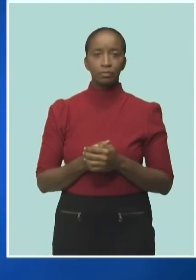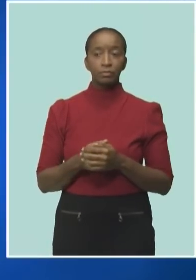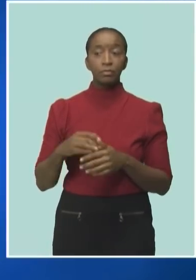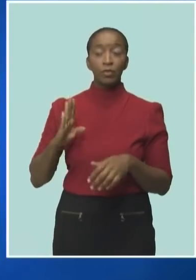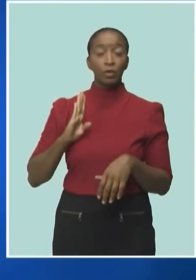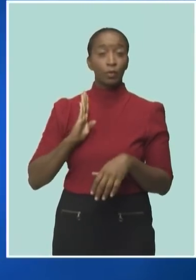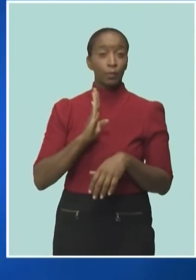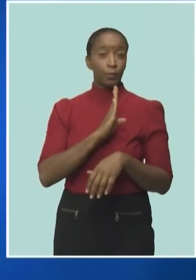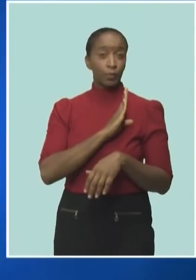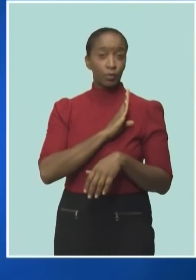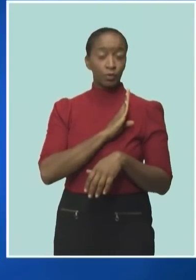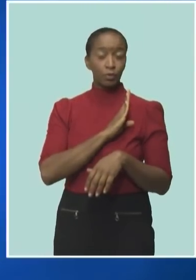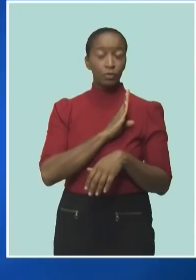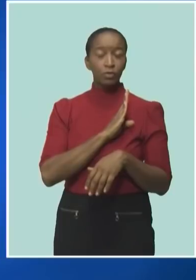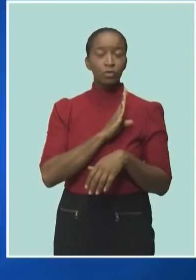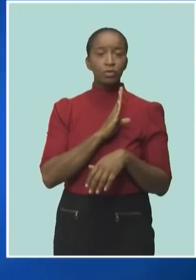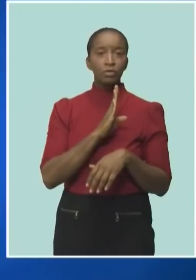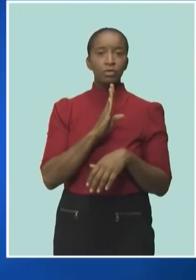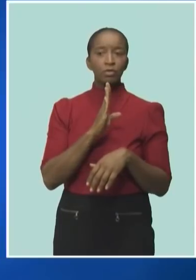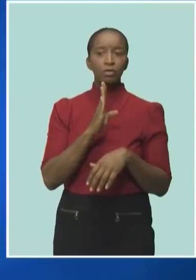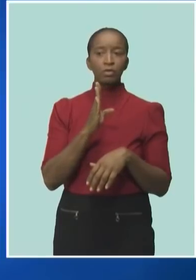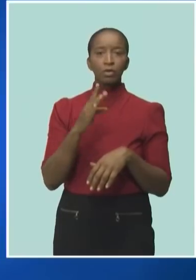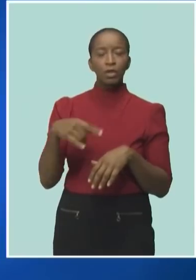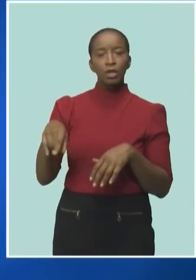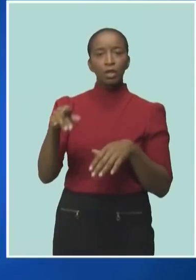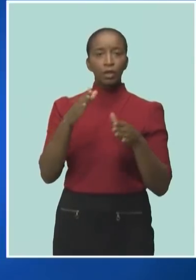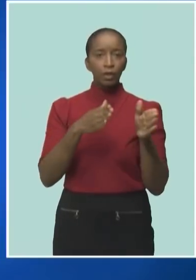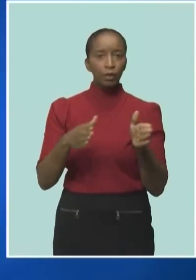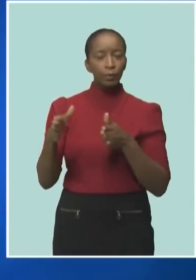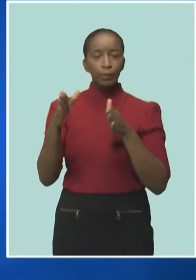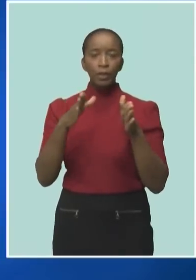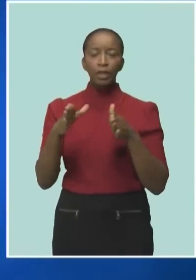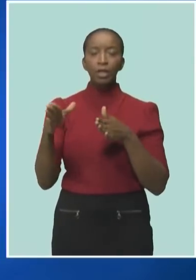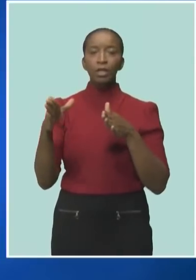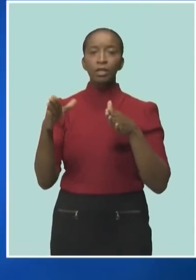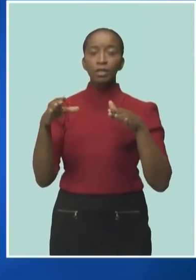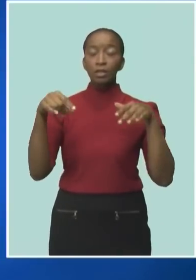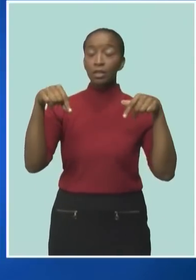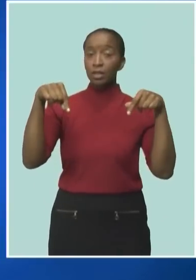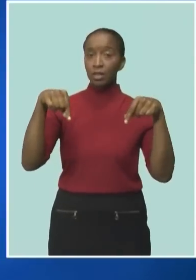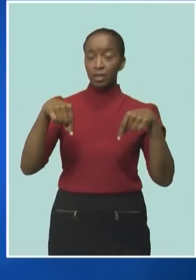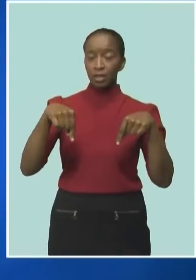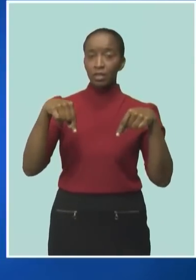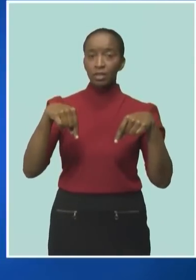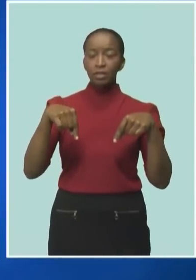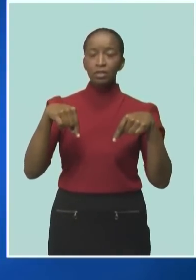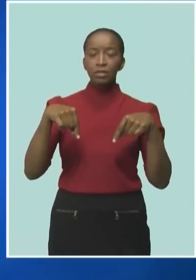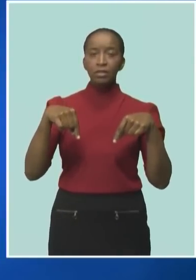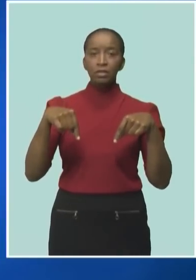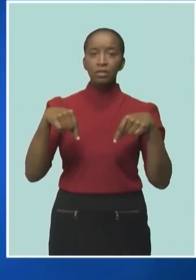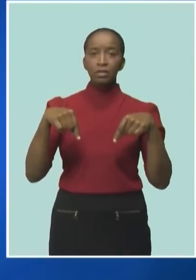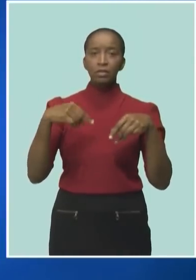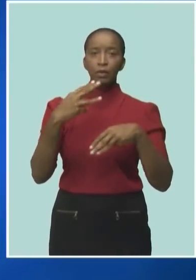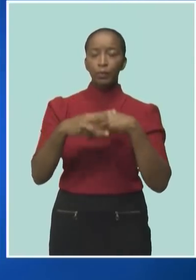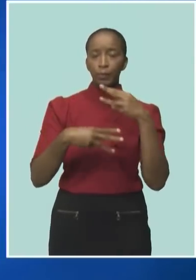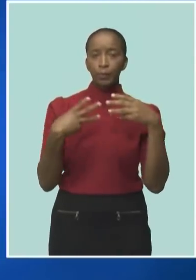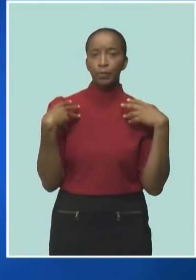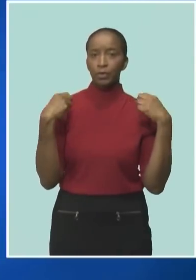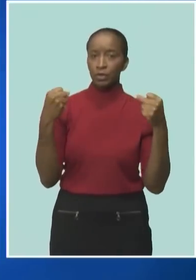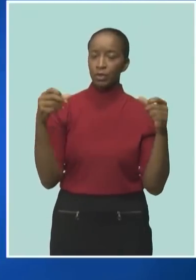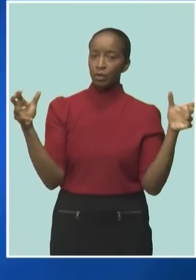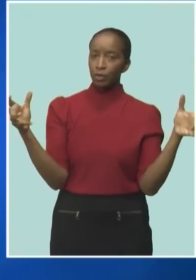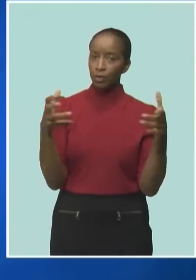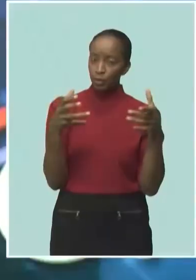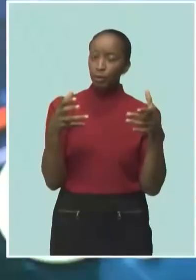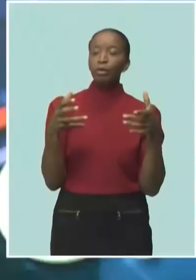its work in preparing for and executing a very successful and historic World Health